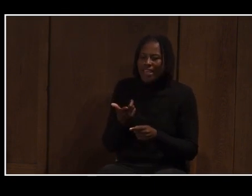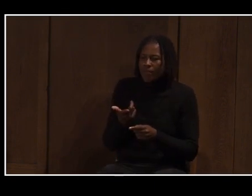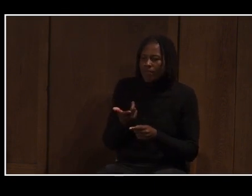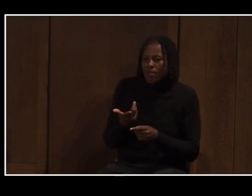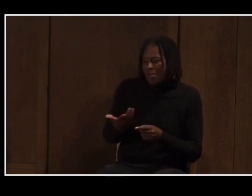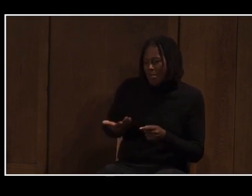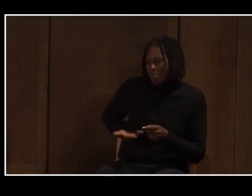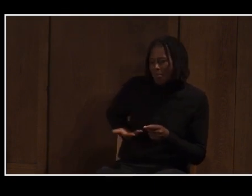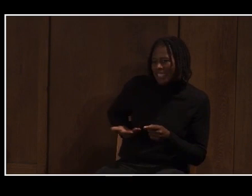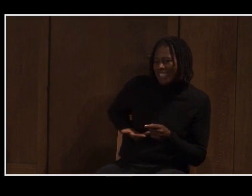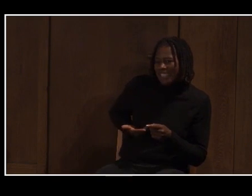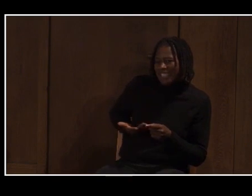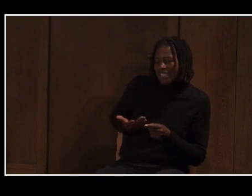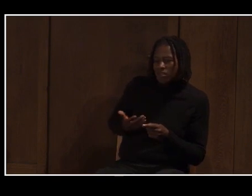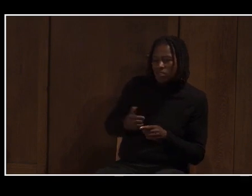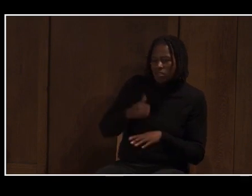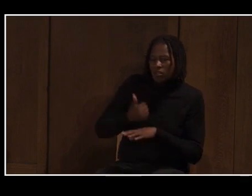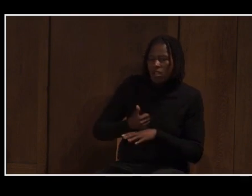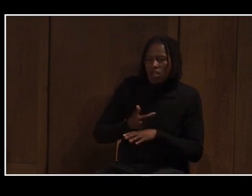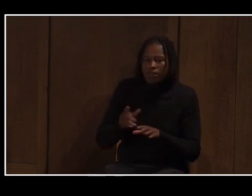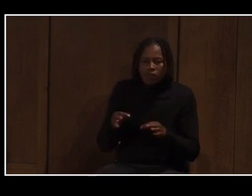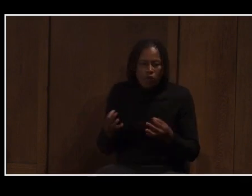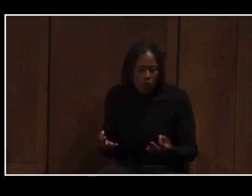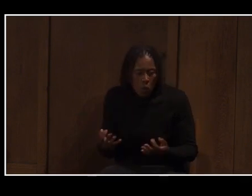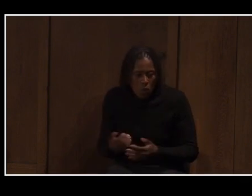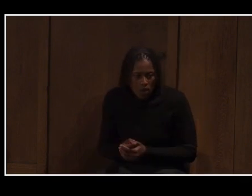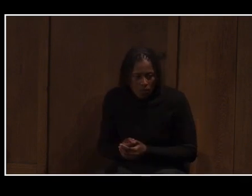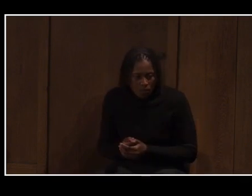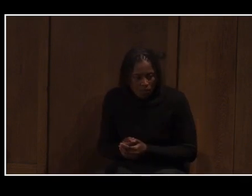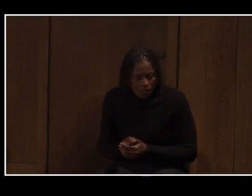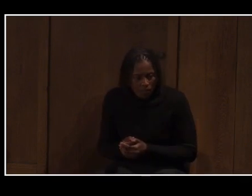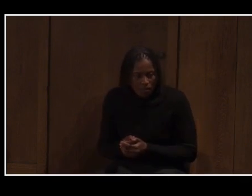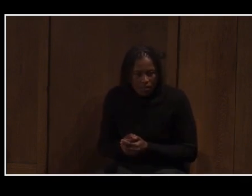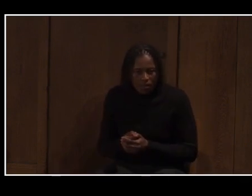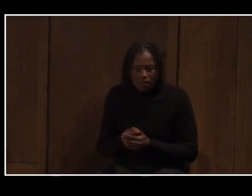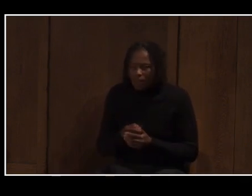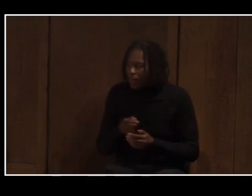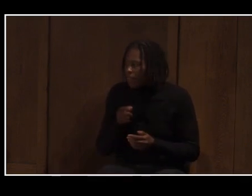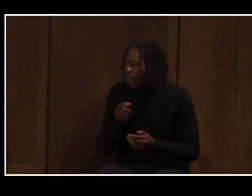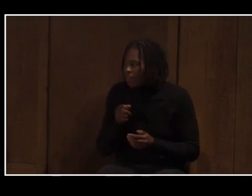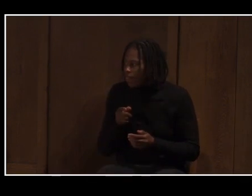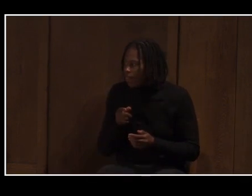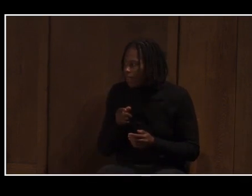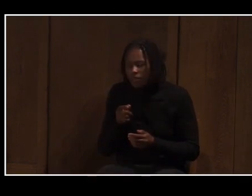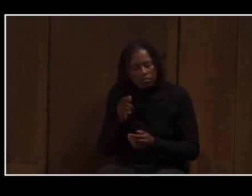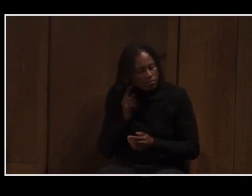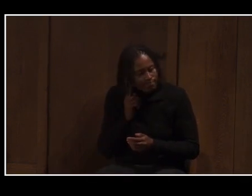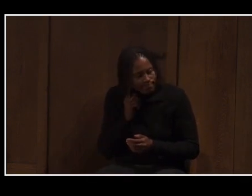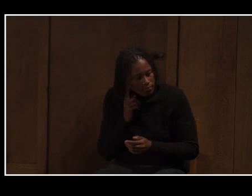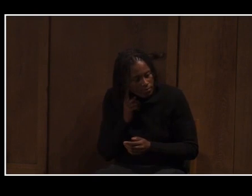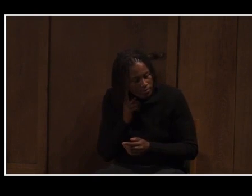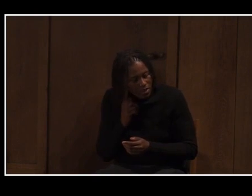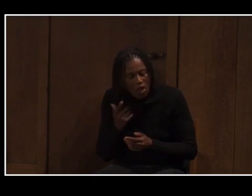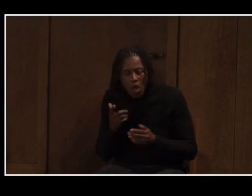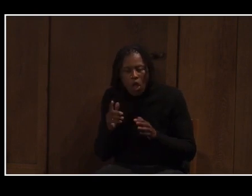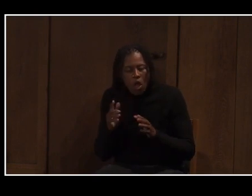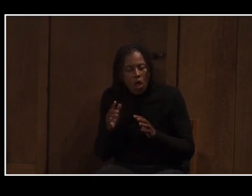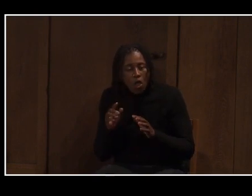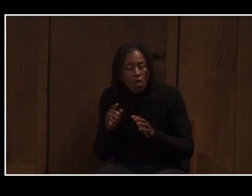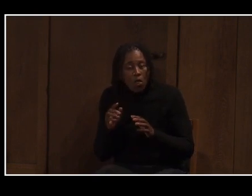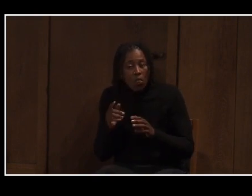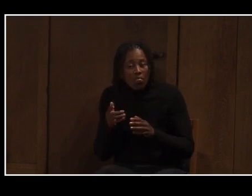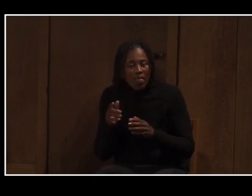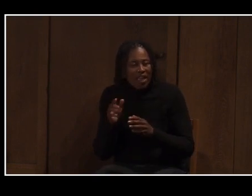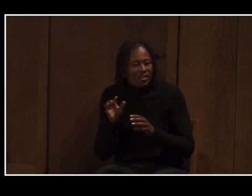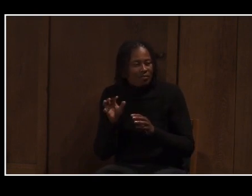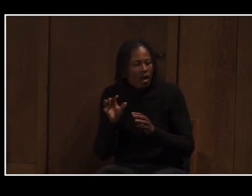spiritual practices have been apoliticized, in inverted commas. They're not apolitical, but, you know, those things have been taken out of